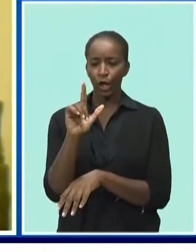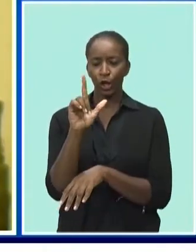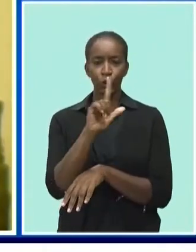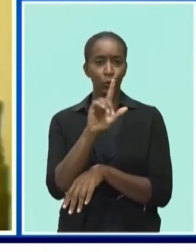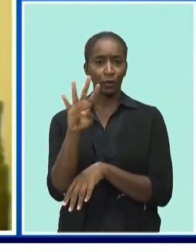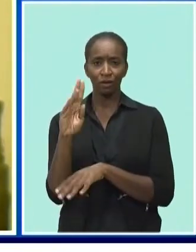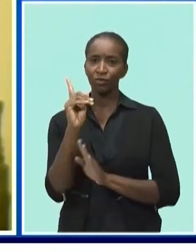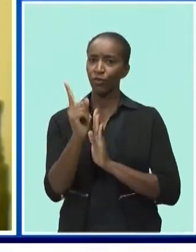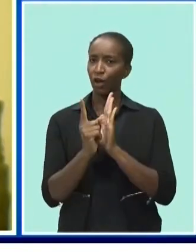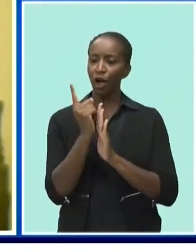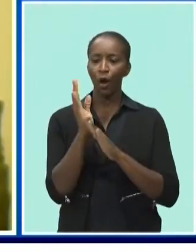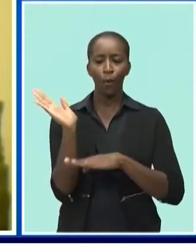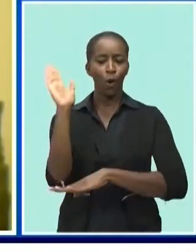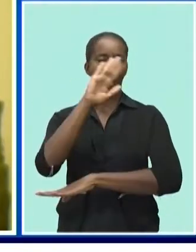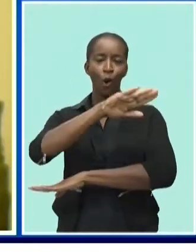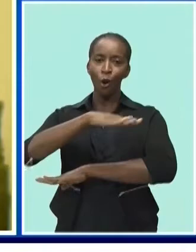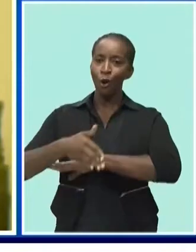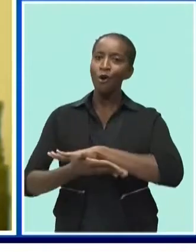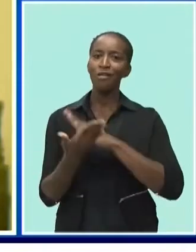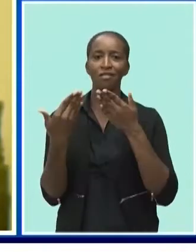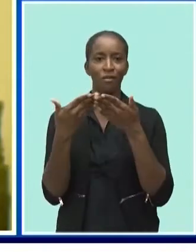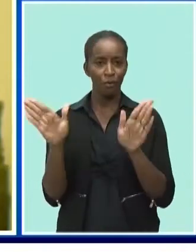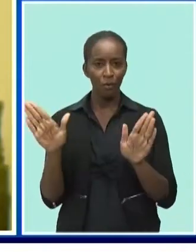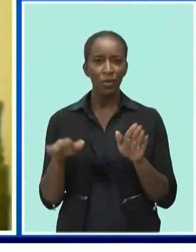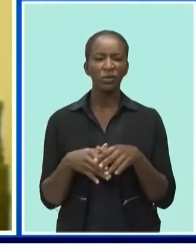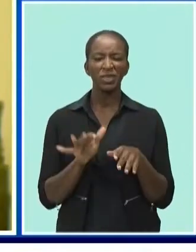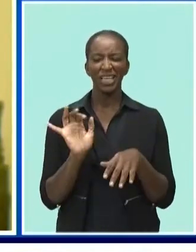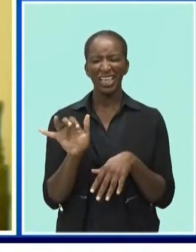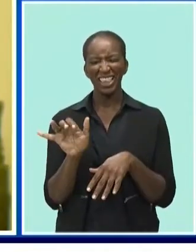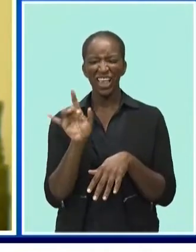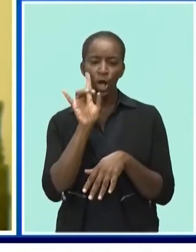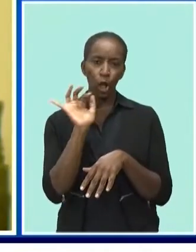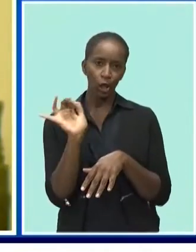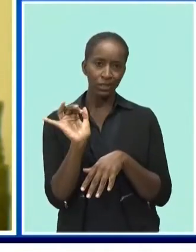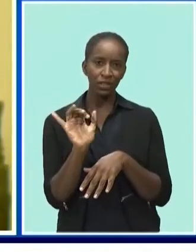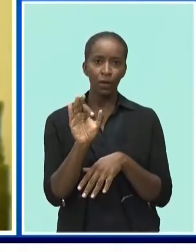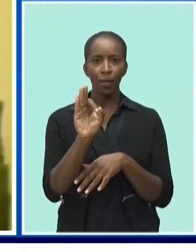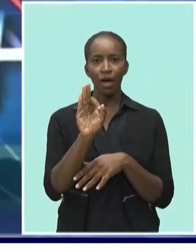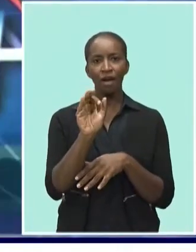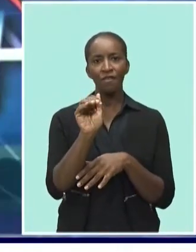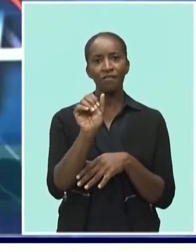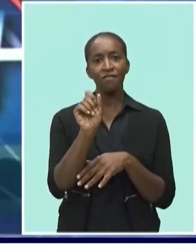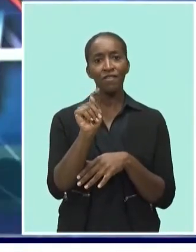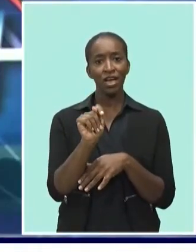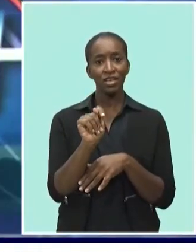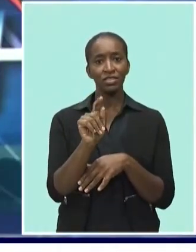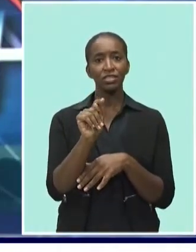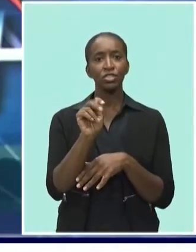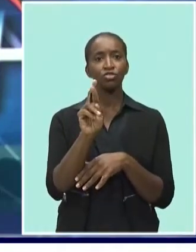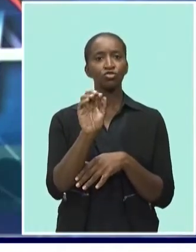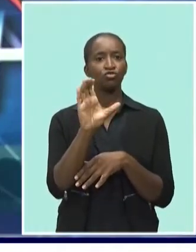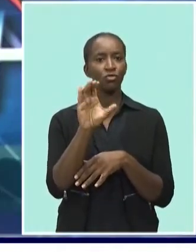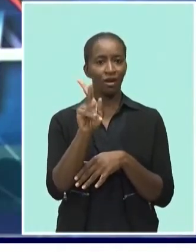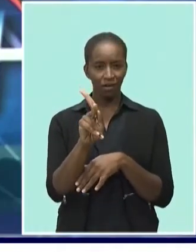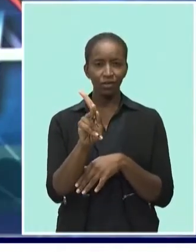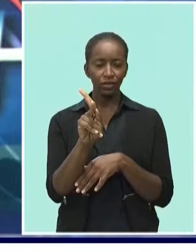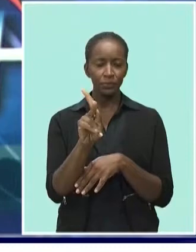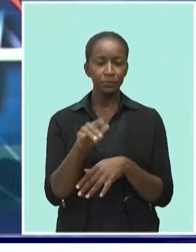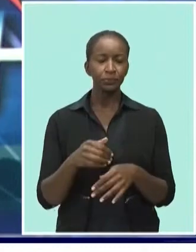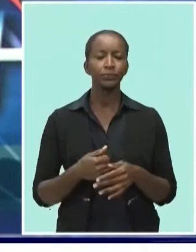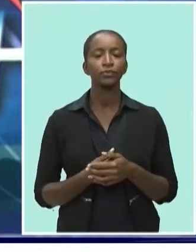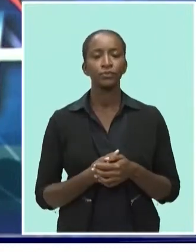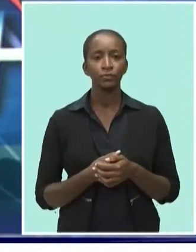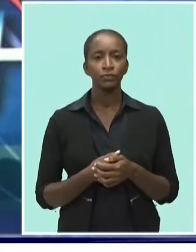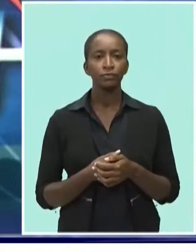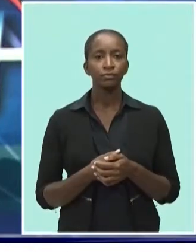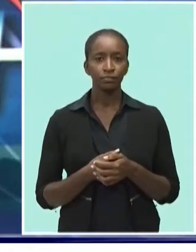an extension of what we have now as our fast-track service at the Winston Scott Polyclinic. The tourism sector should be in